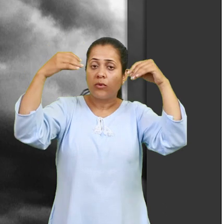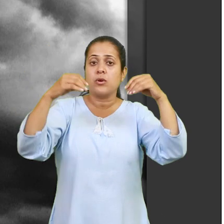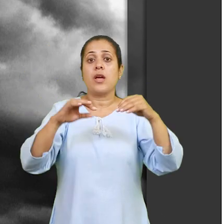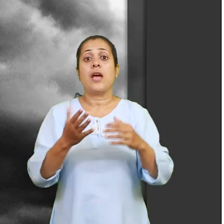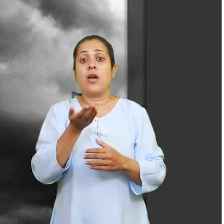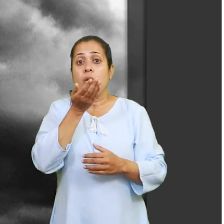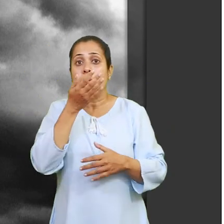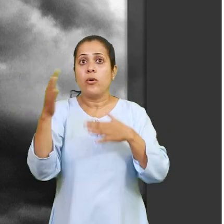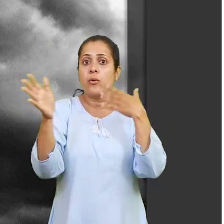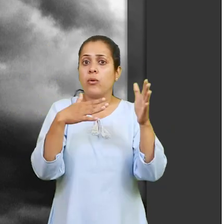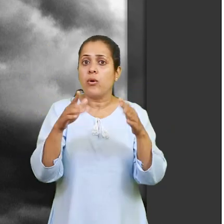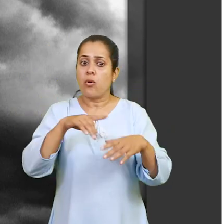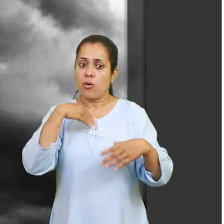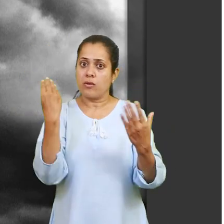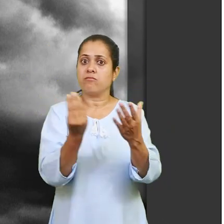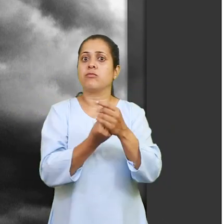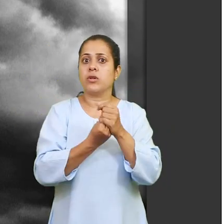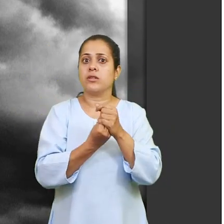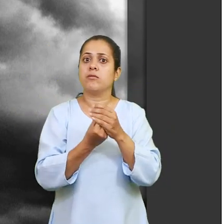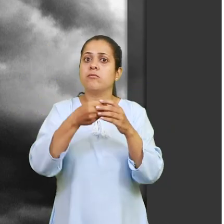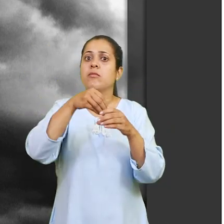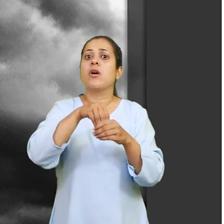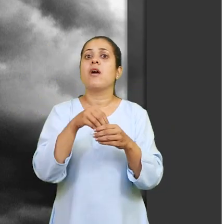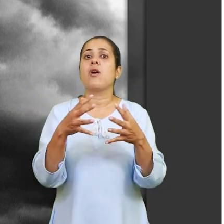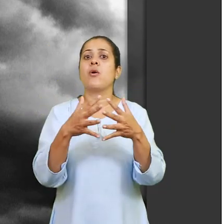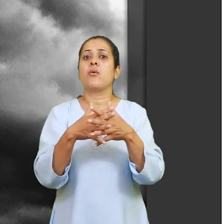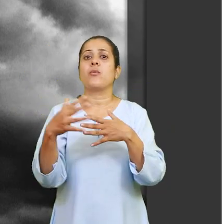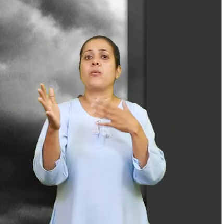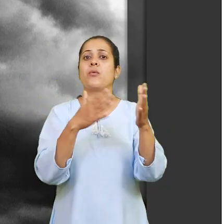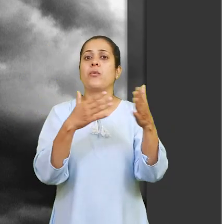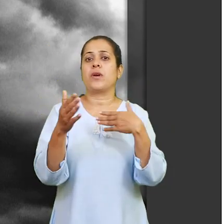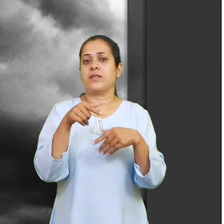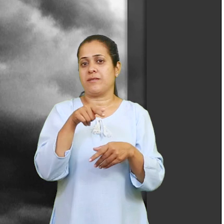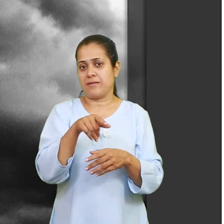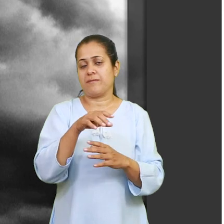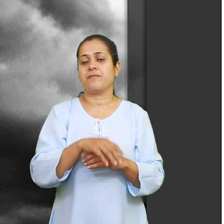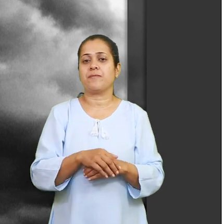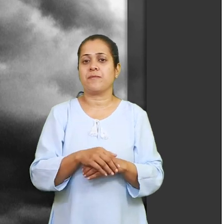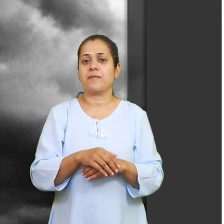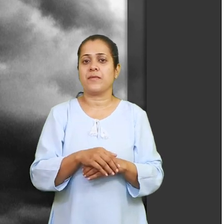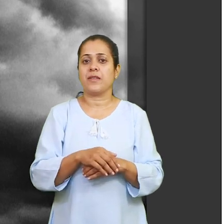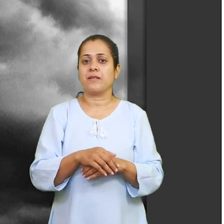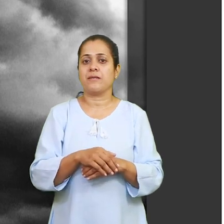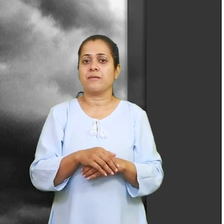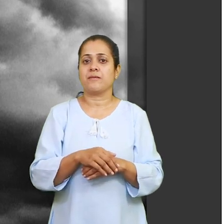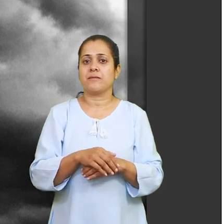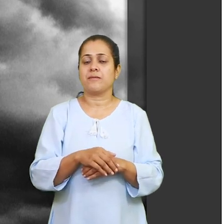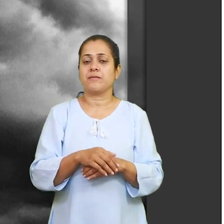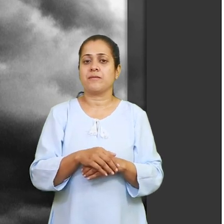wind speed are nothing but elements of weather. They together comprise the weather.